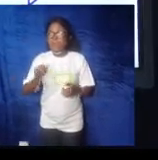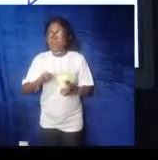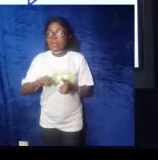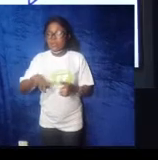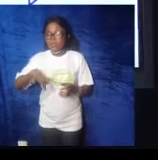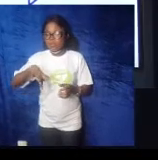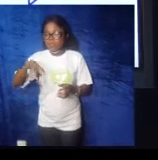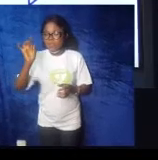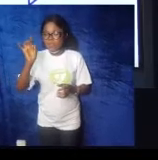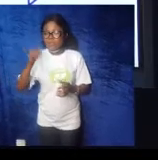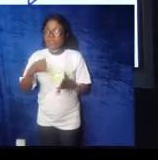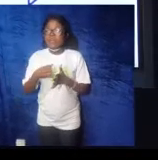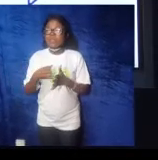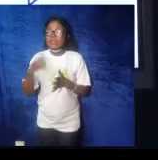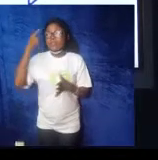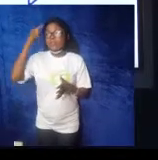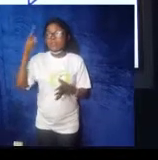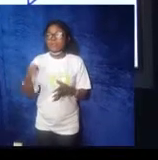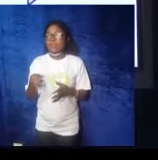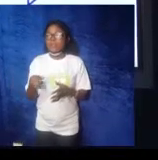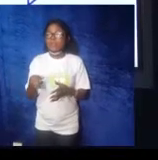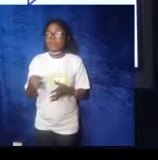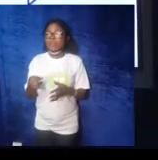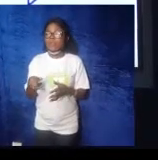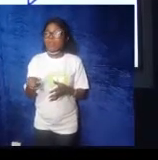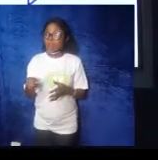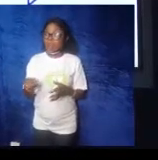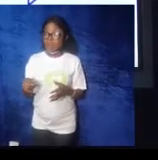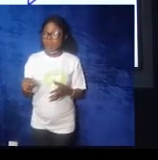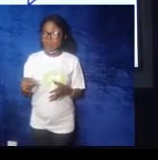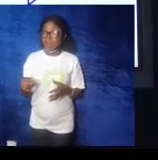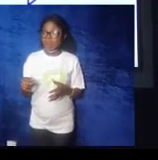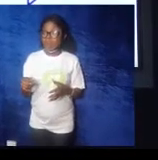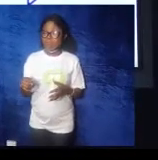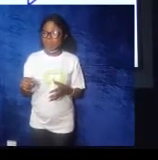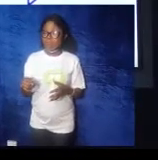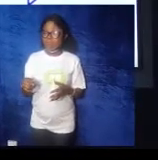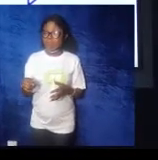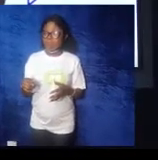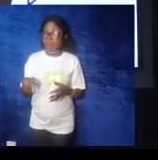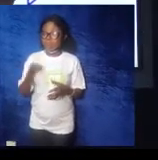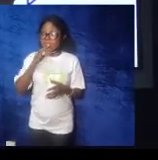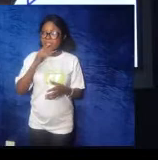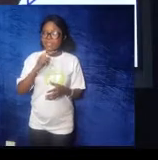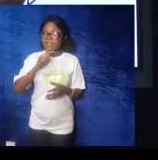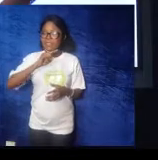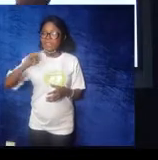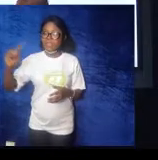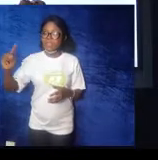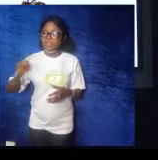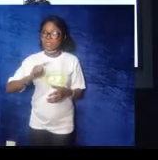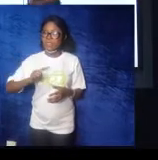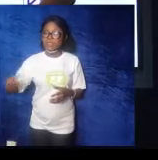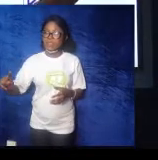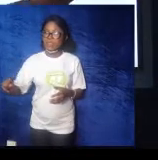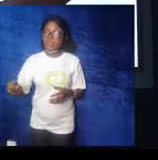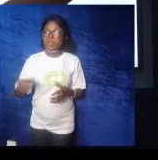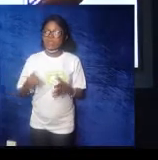remember? Can you identify the letter involved? I will identify it for you. It's a Z.